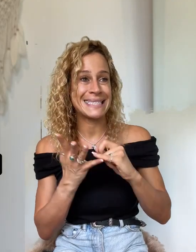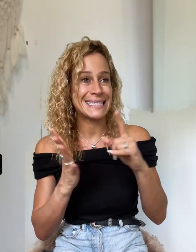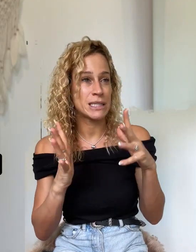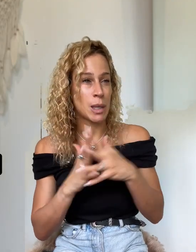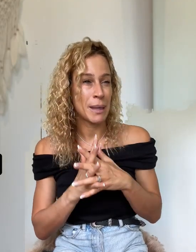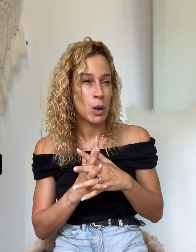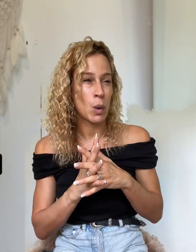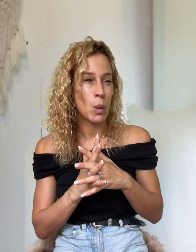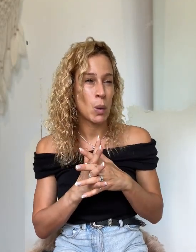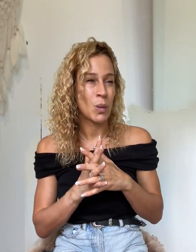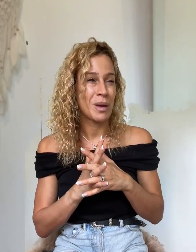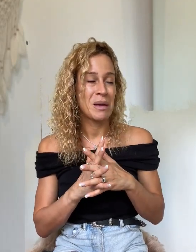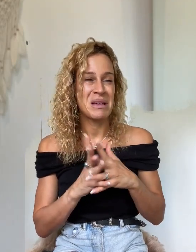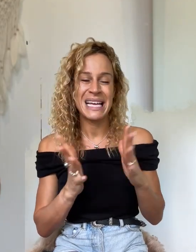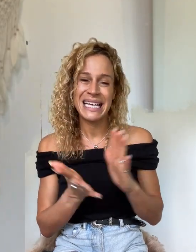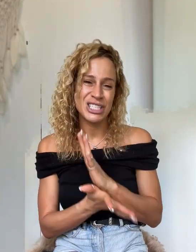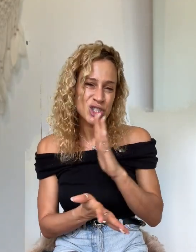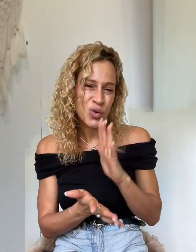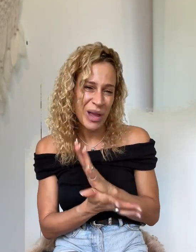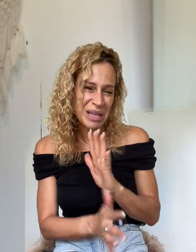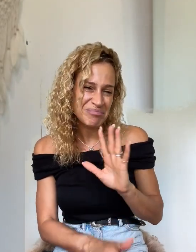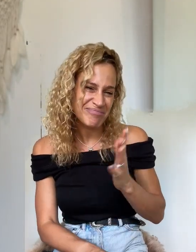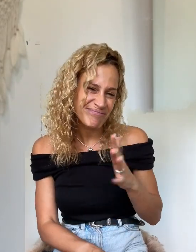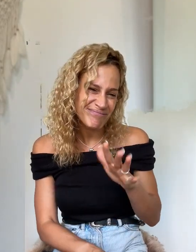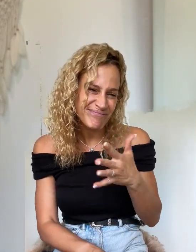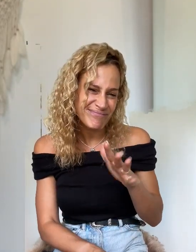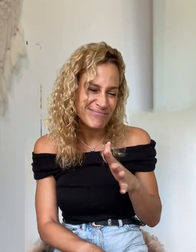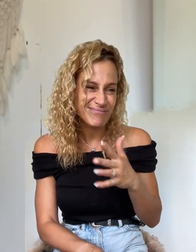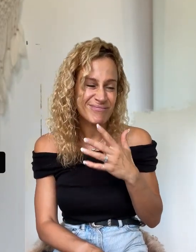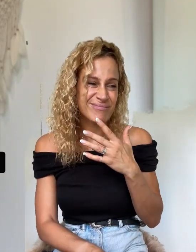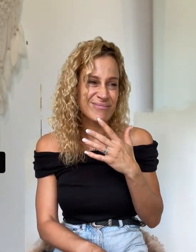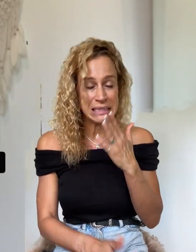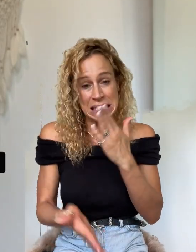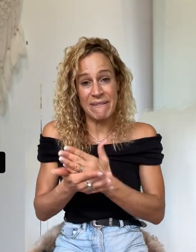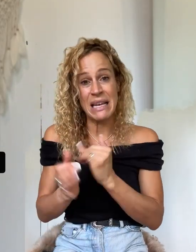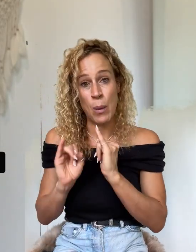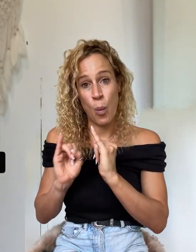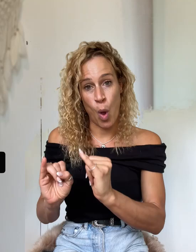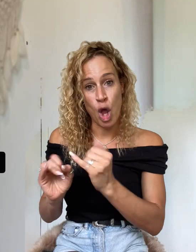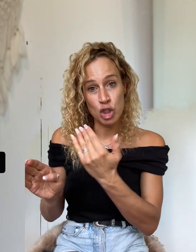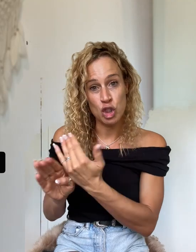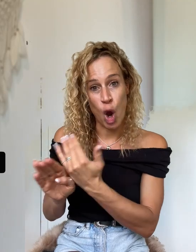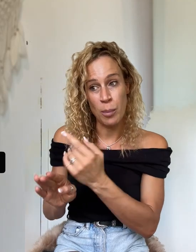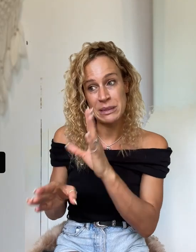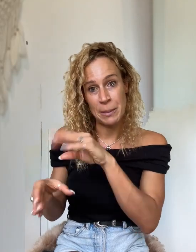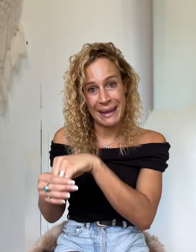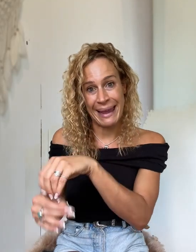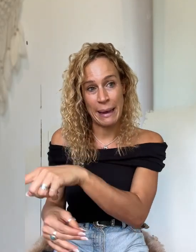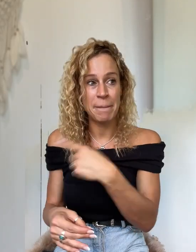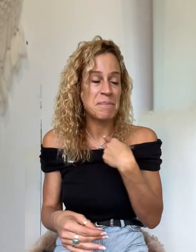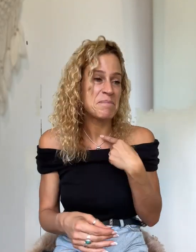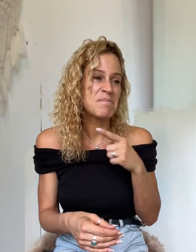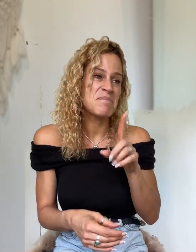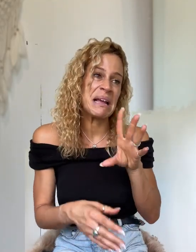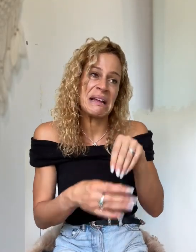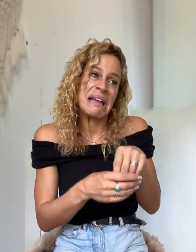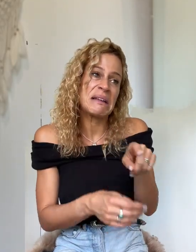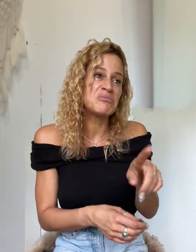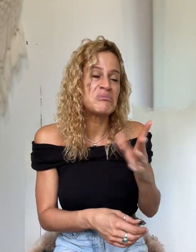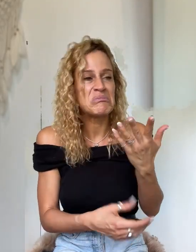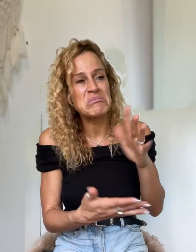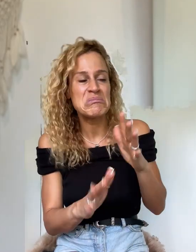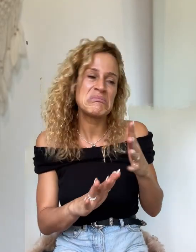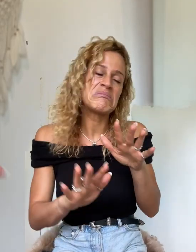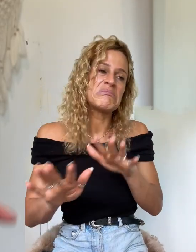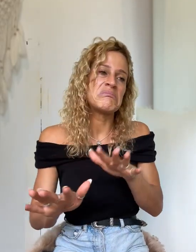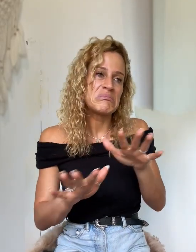was just working as a CSW. I wasn't necessarily enjoying it, but there was definitely worse jobs to do. But